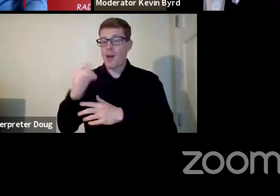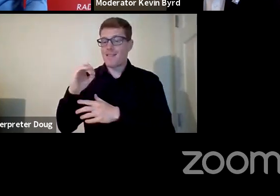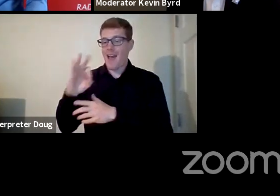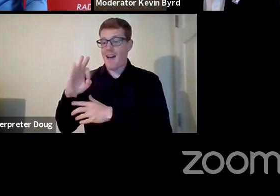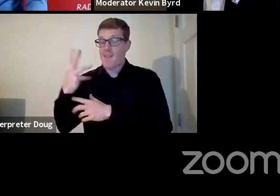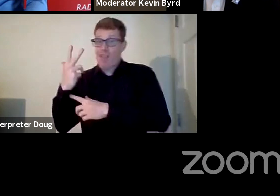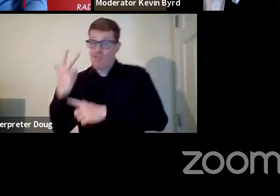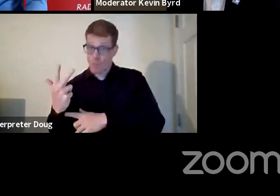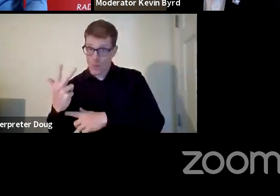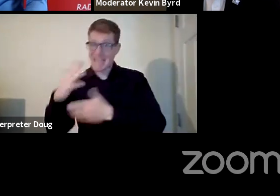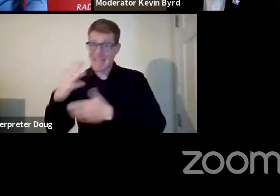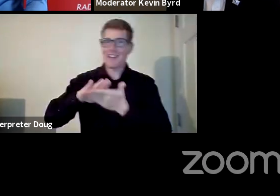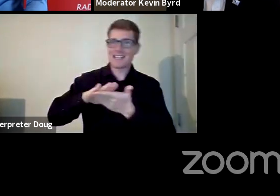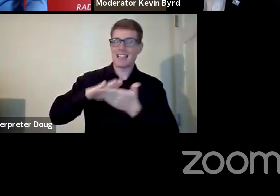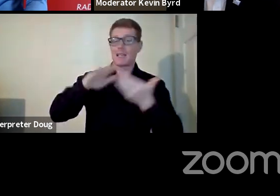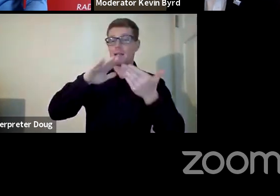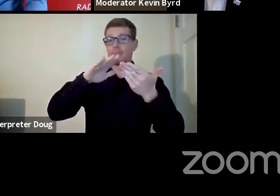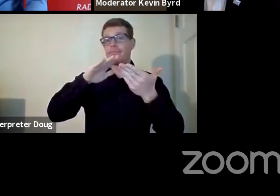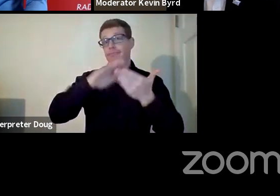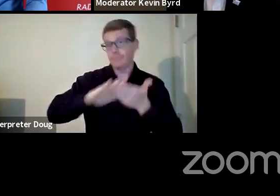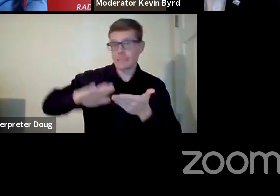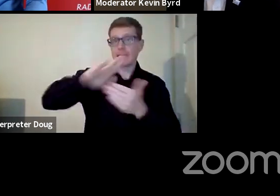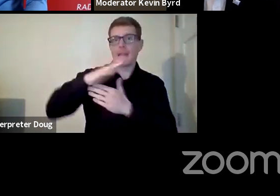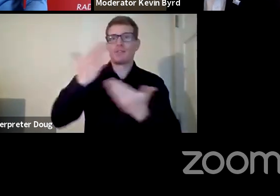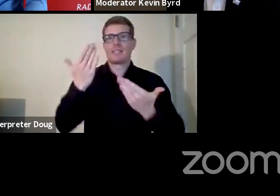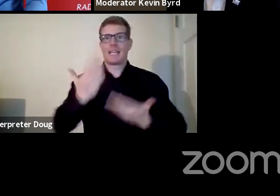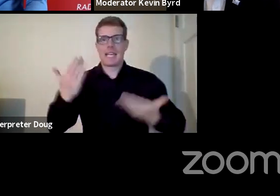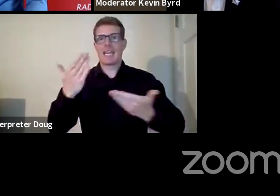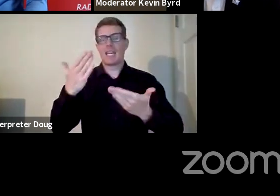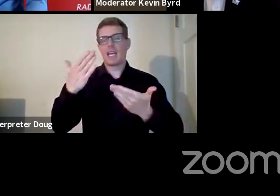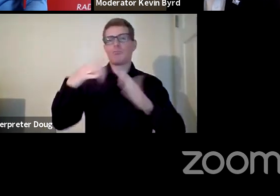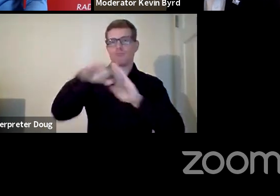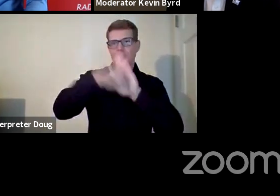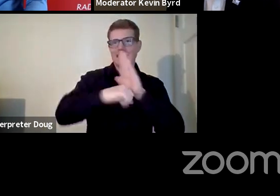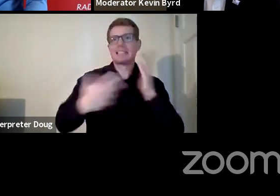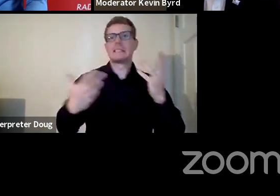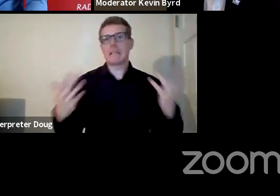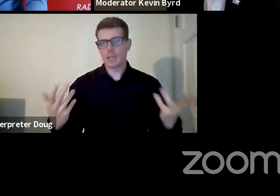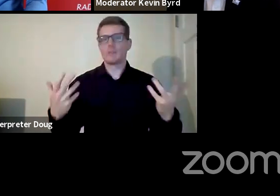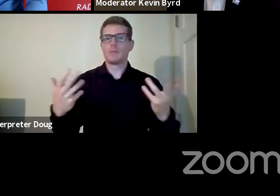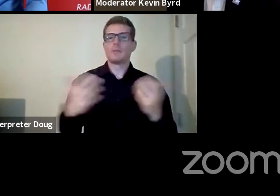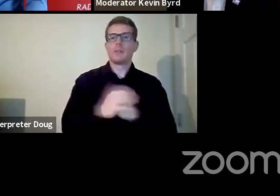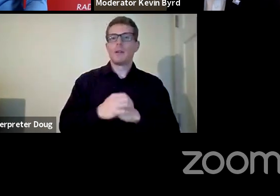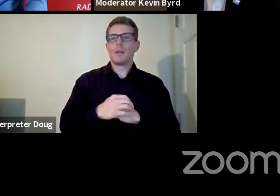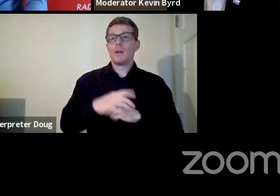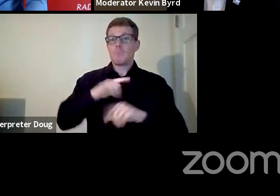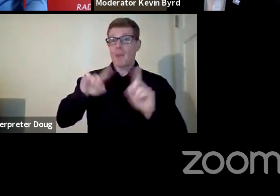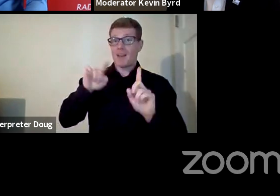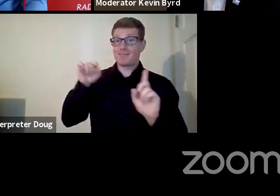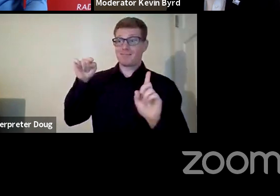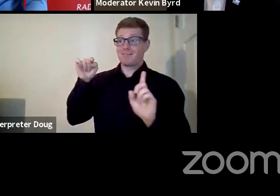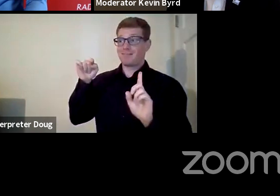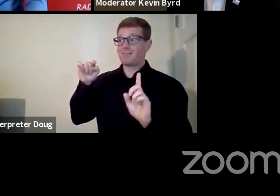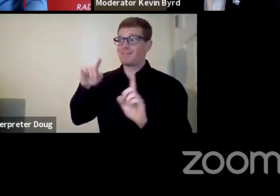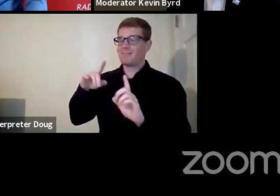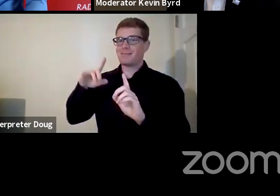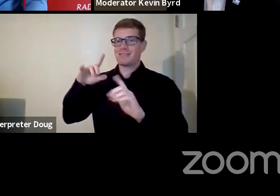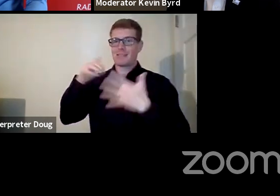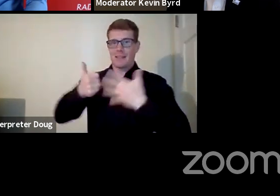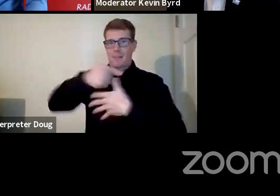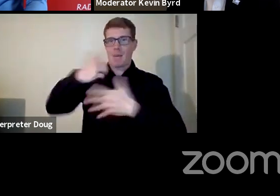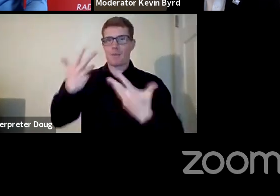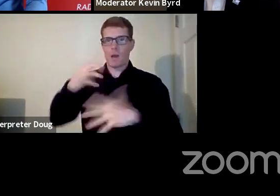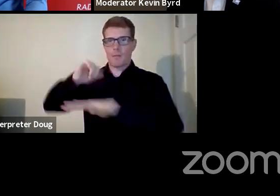course, our chancellor is based in Richmond. So we're looking at, although we're only 3% of